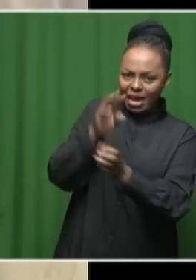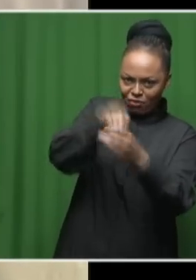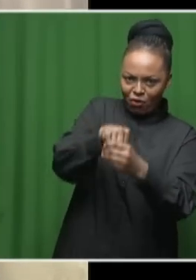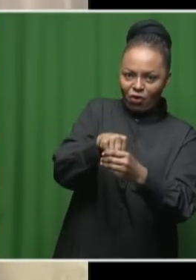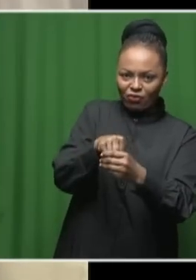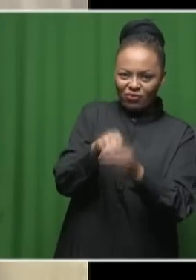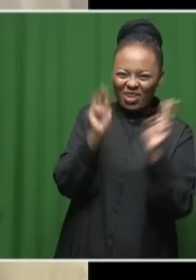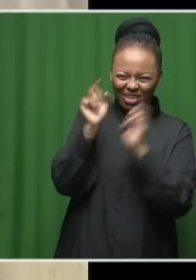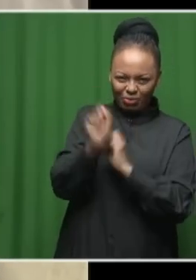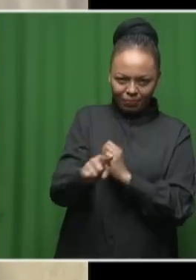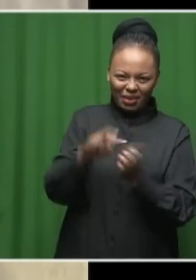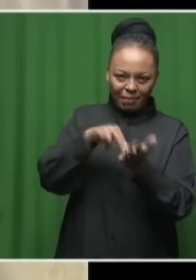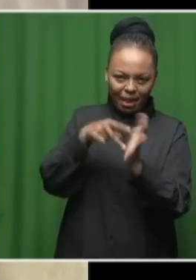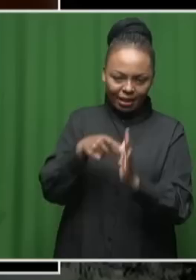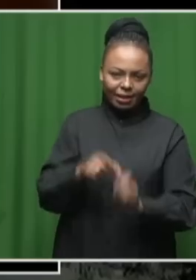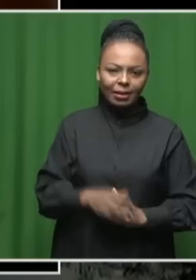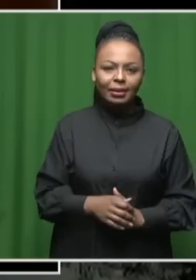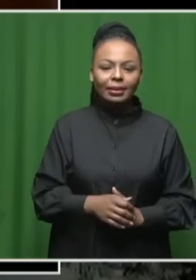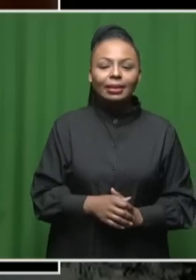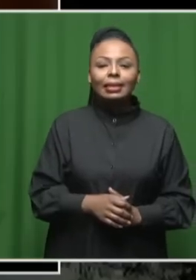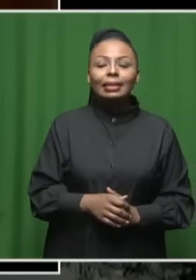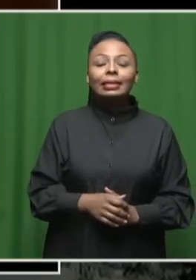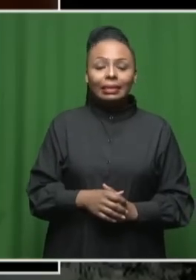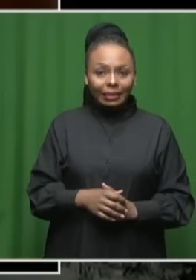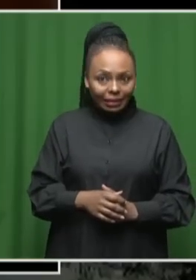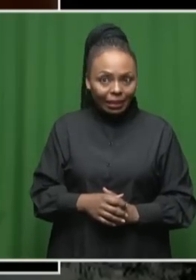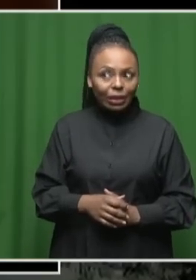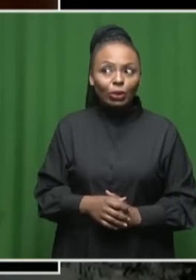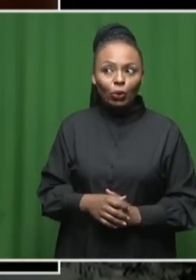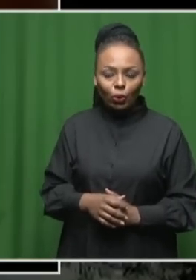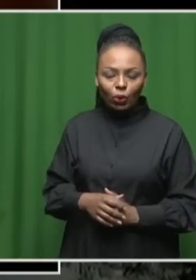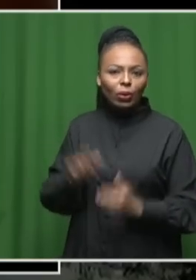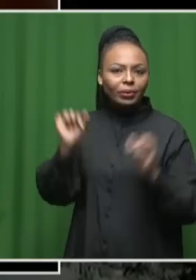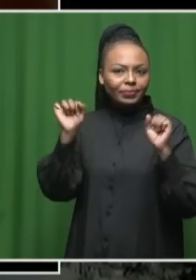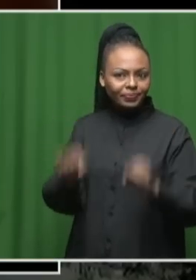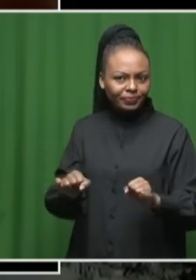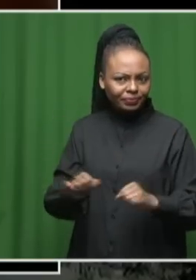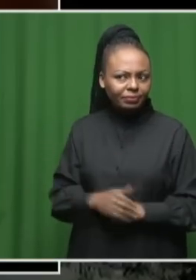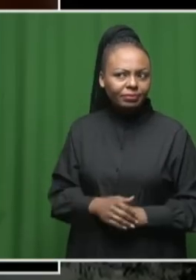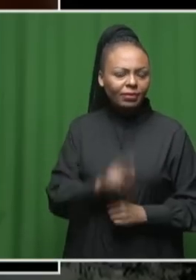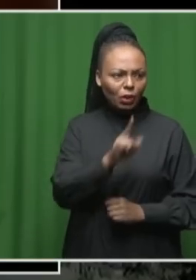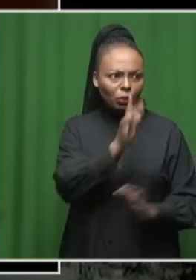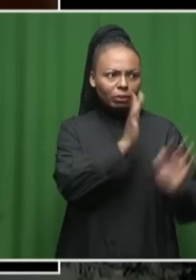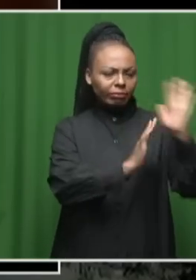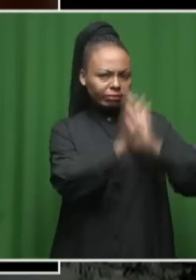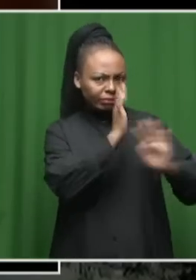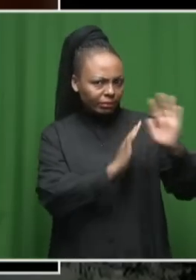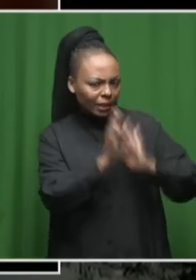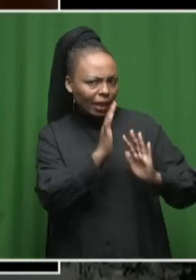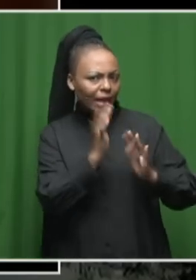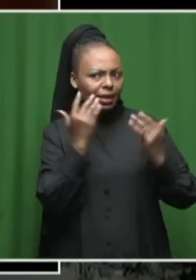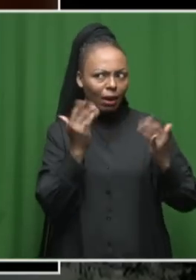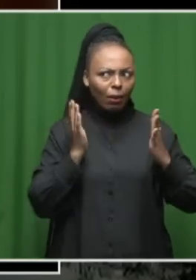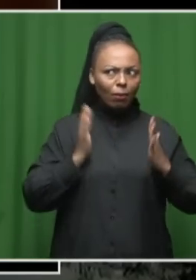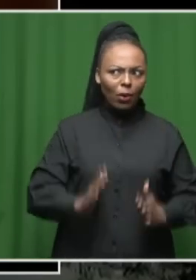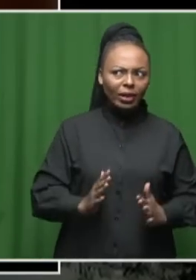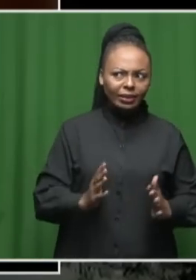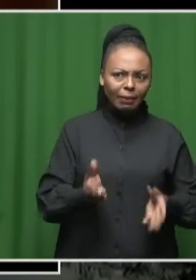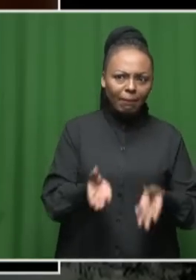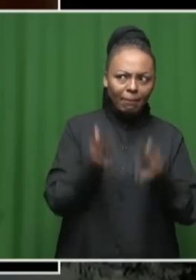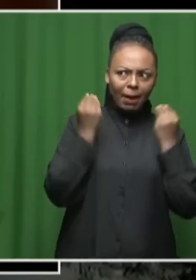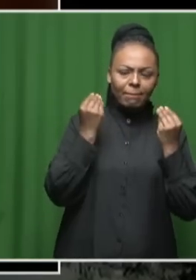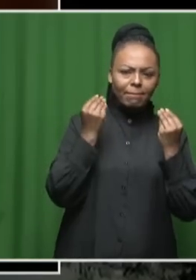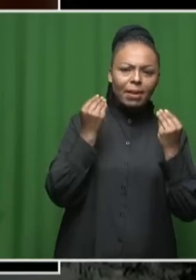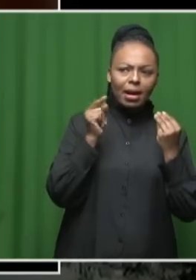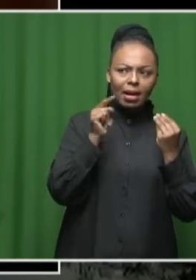So this, of course, the scenario that you paint speaks to the body that was found, because initially, when